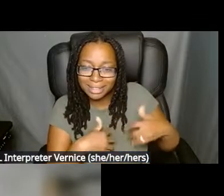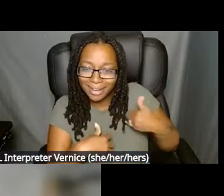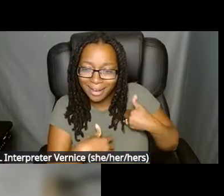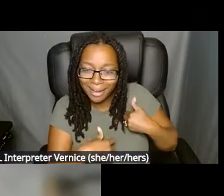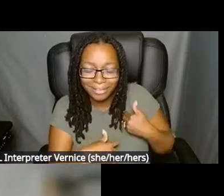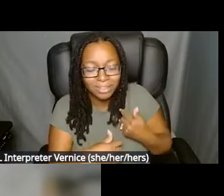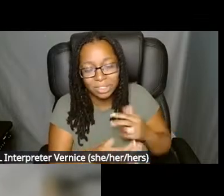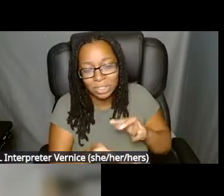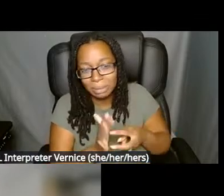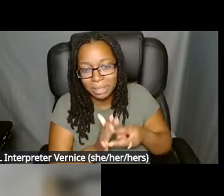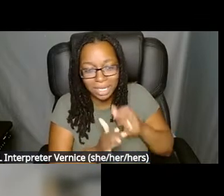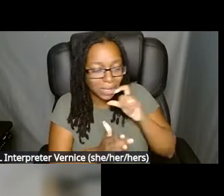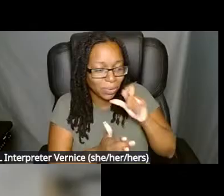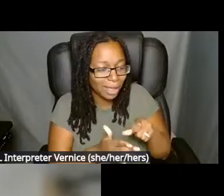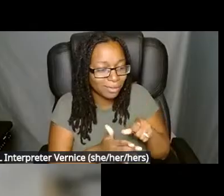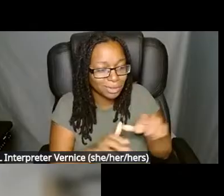everything.